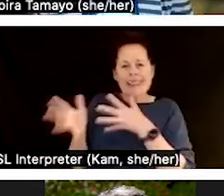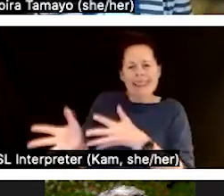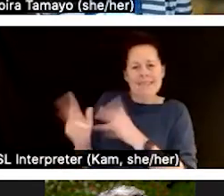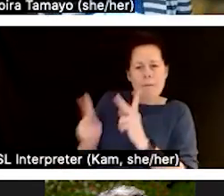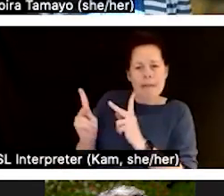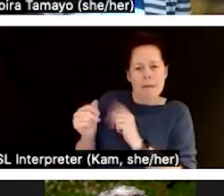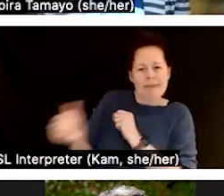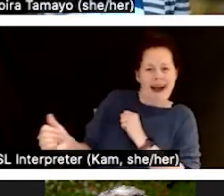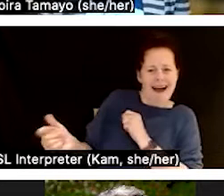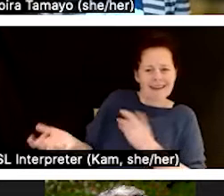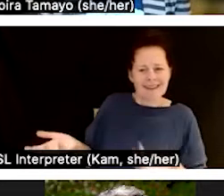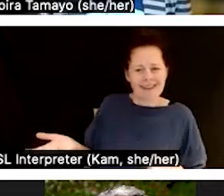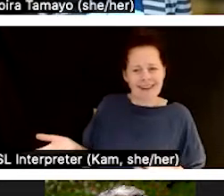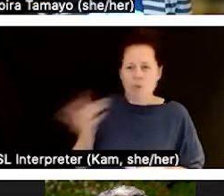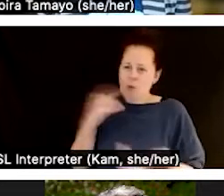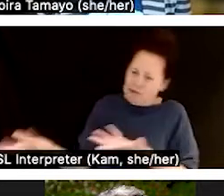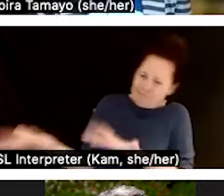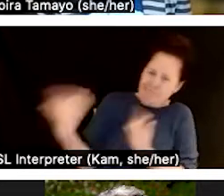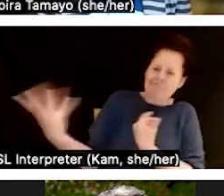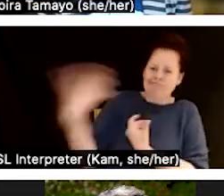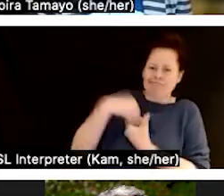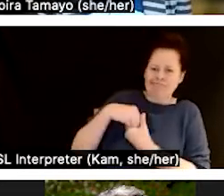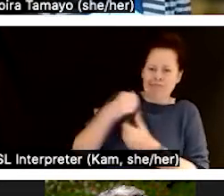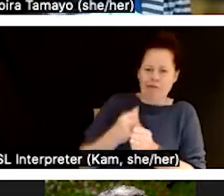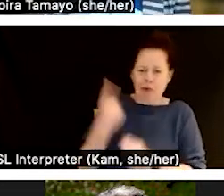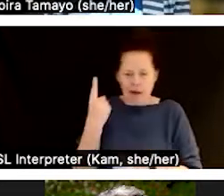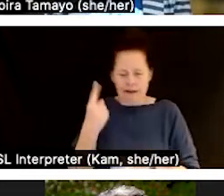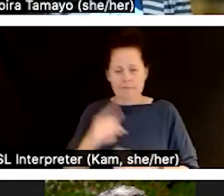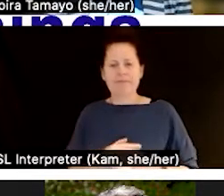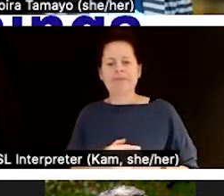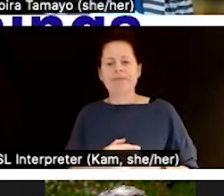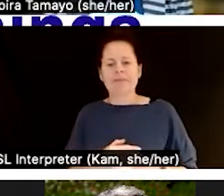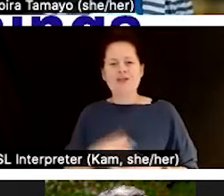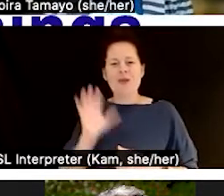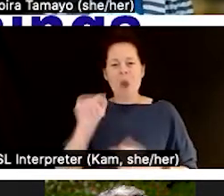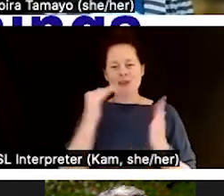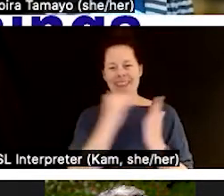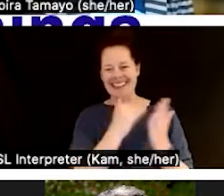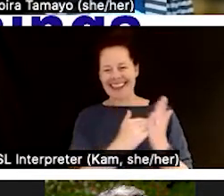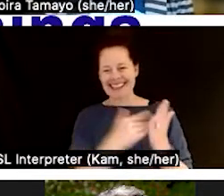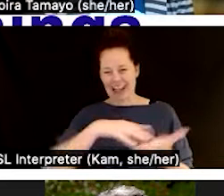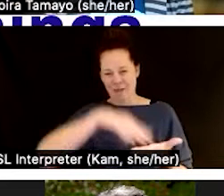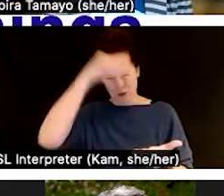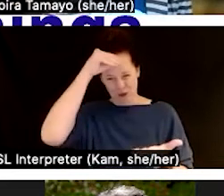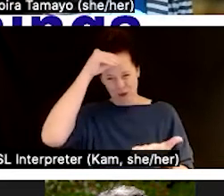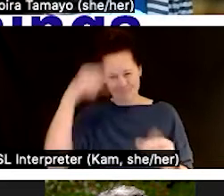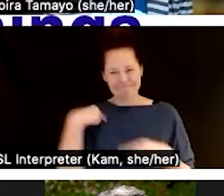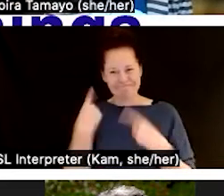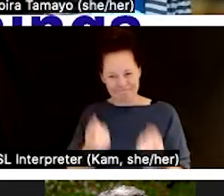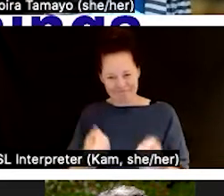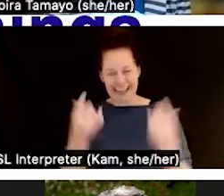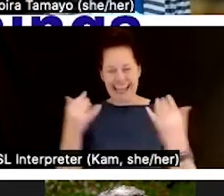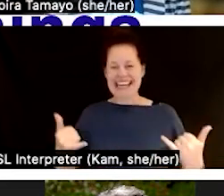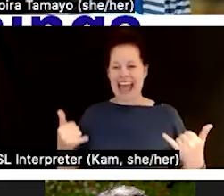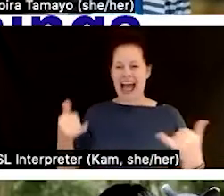with you. And now I would like to introduce you to Alexander Jones from Woodland Park